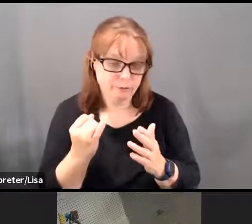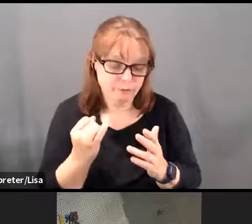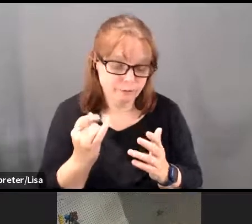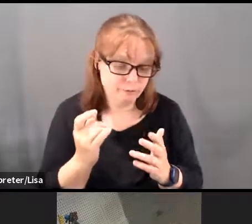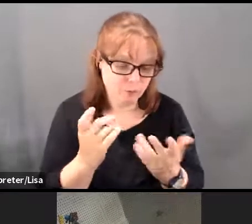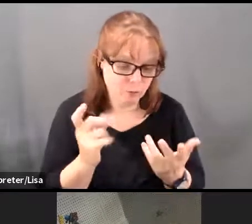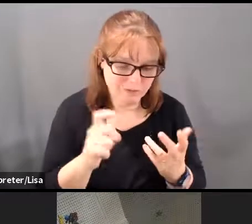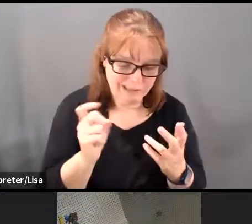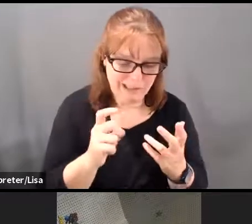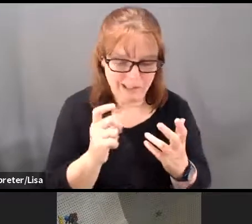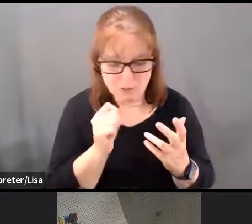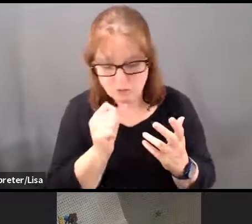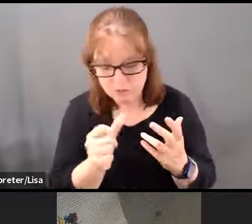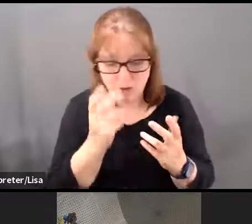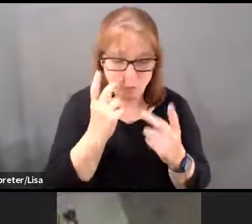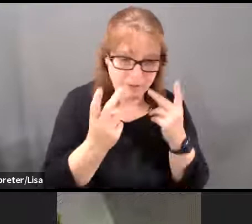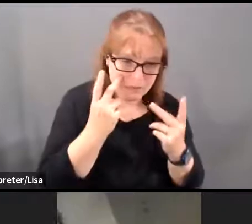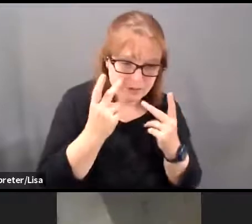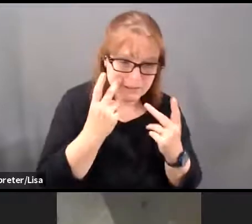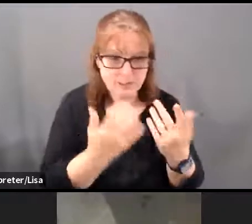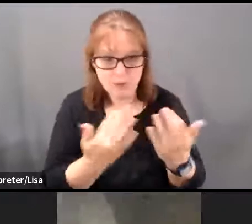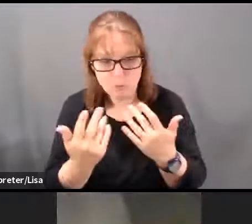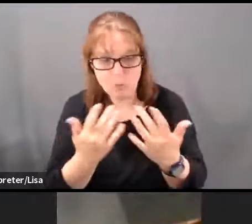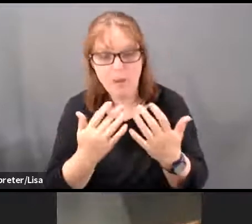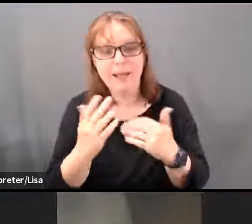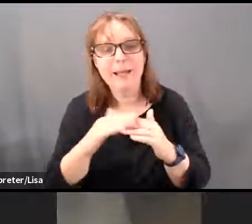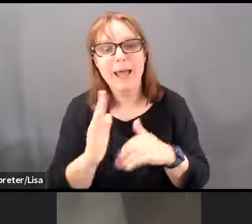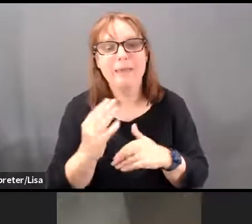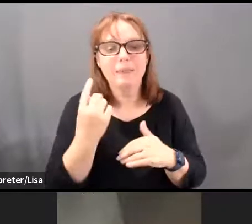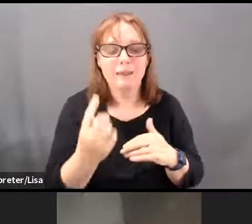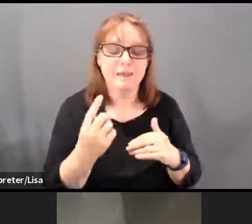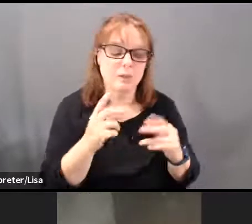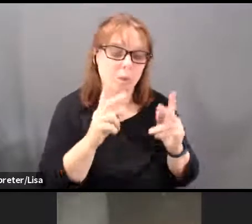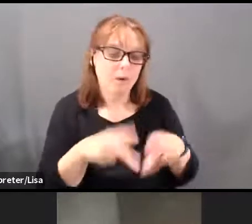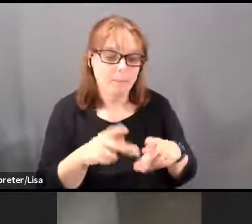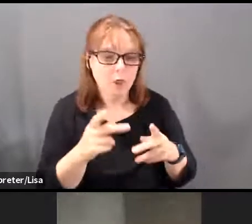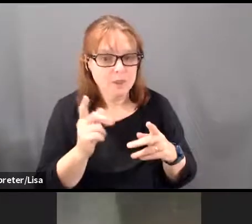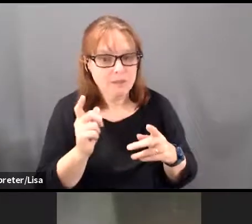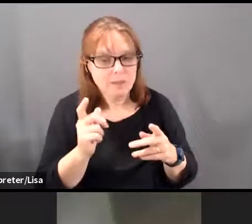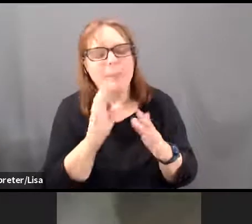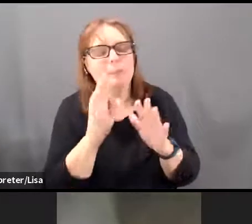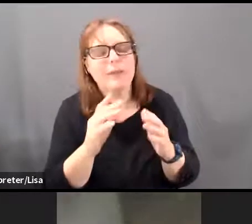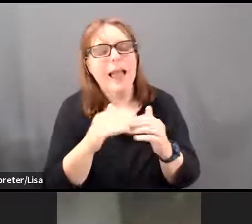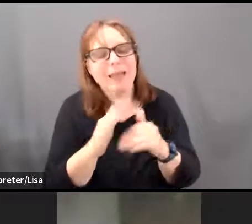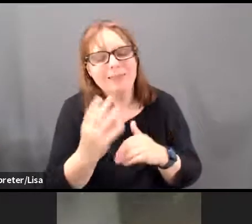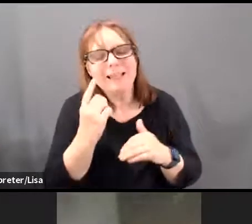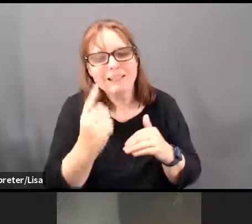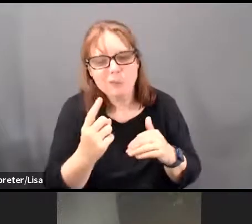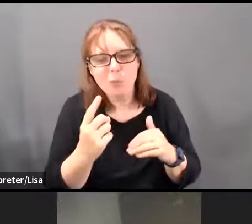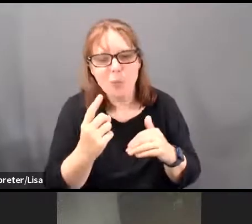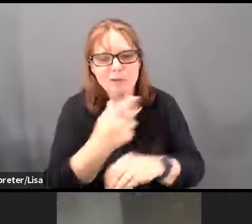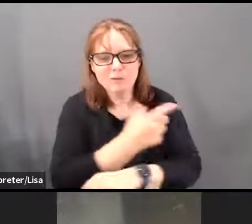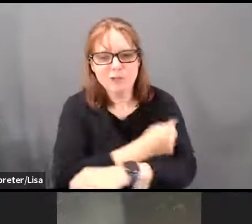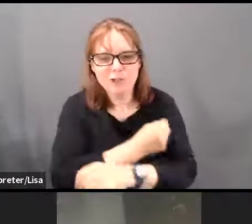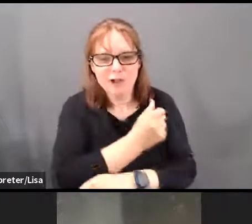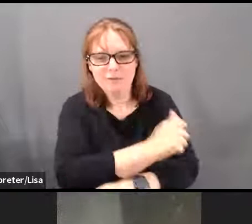But, right now I'm still just trying to get everybody at least one time around the vaccine table before we start serving dessert, if you will, or seconds. All